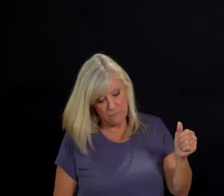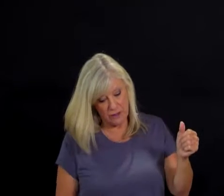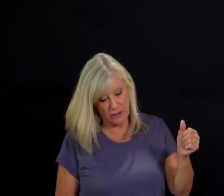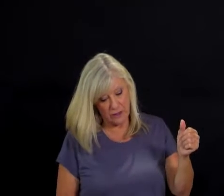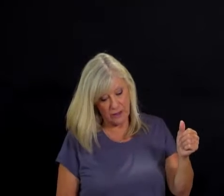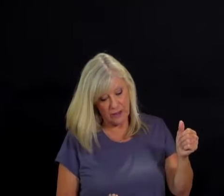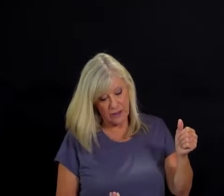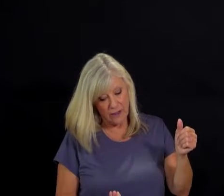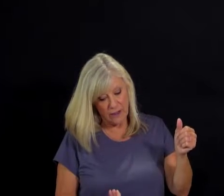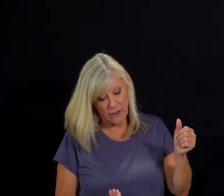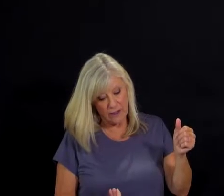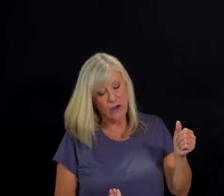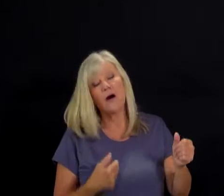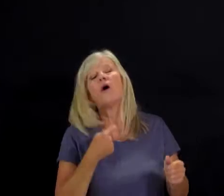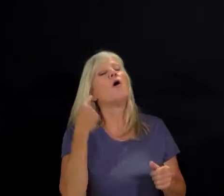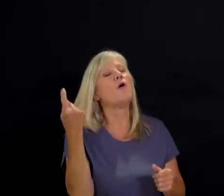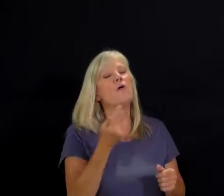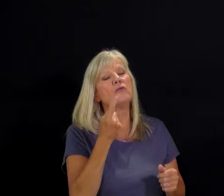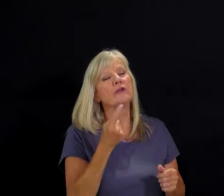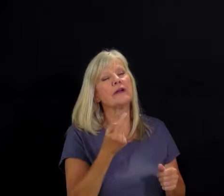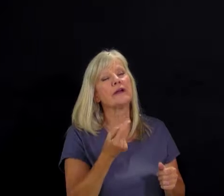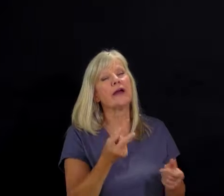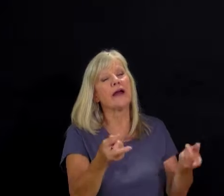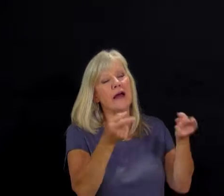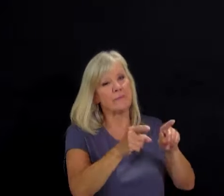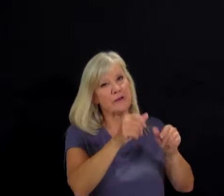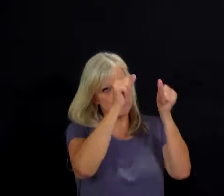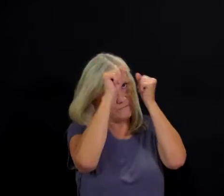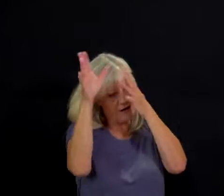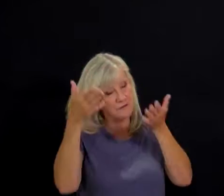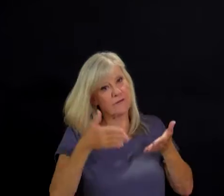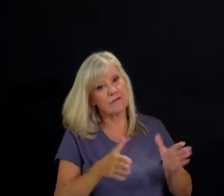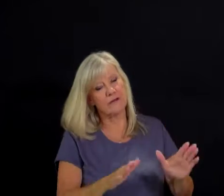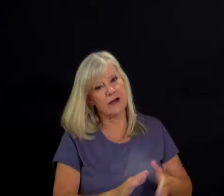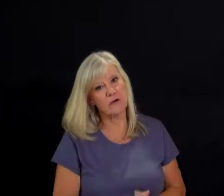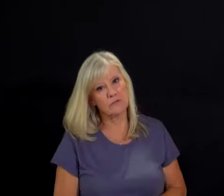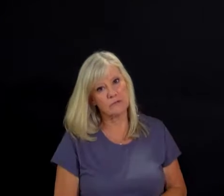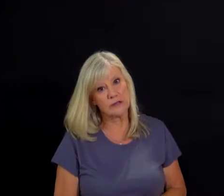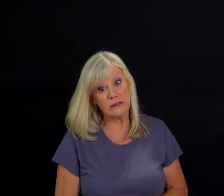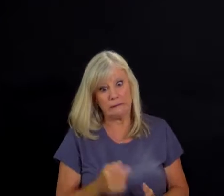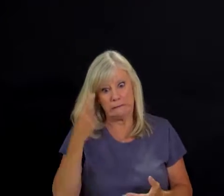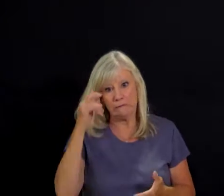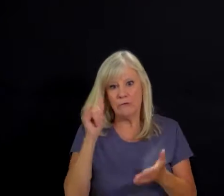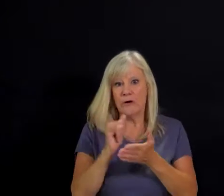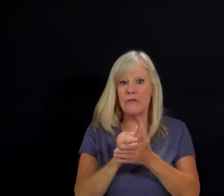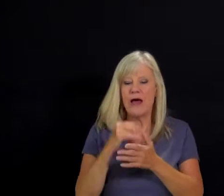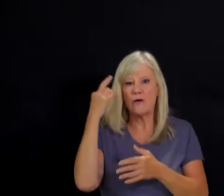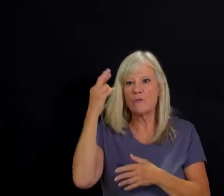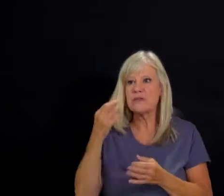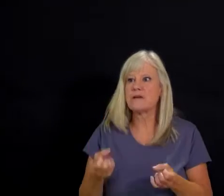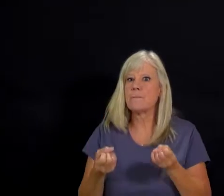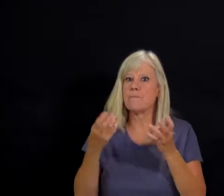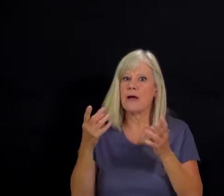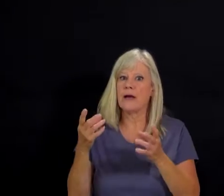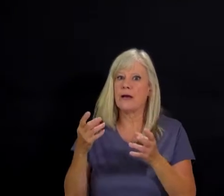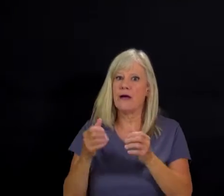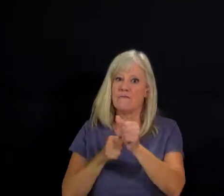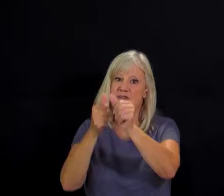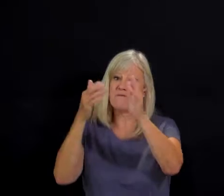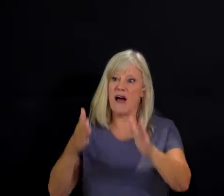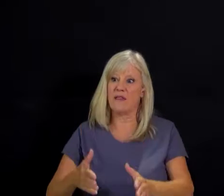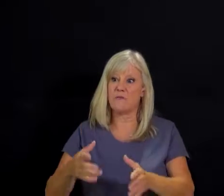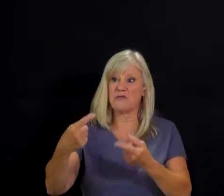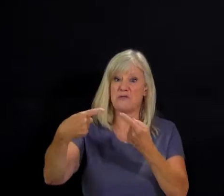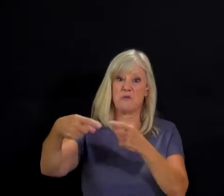him by my Father." As a result of this, many of his disciples returned to their former way of